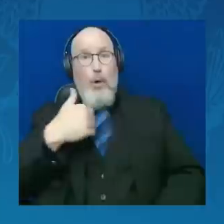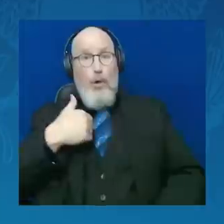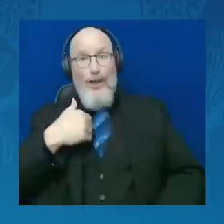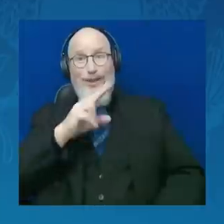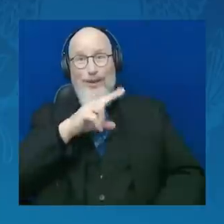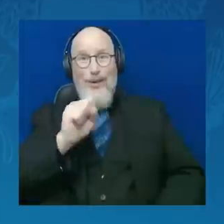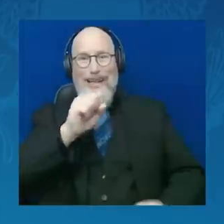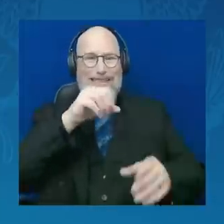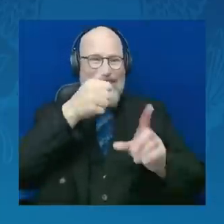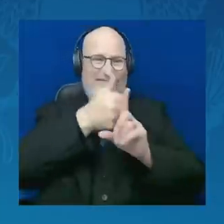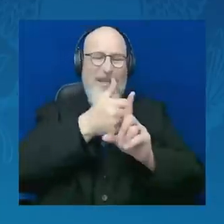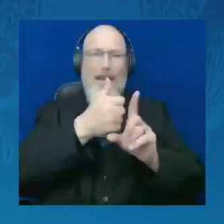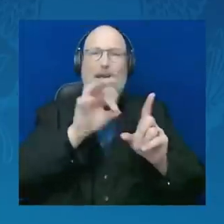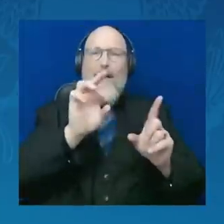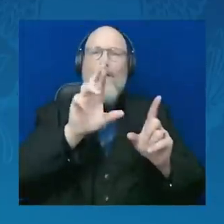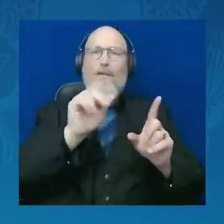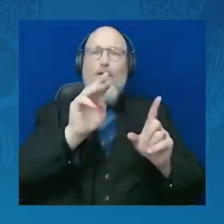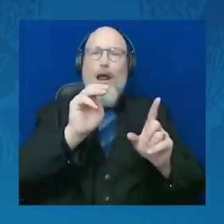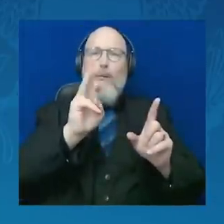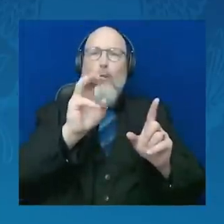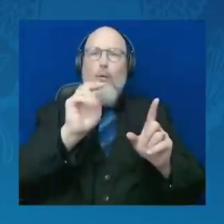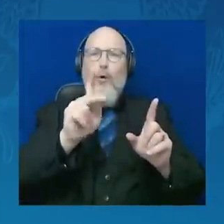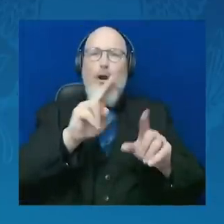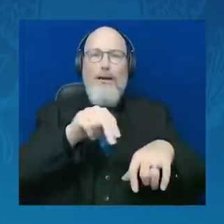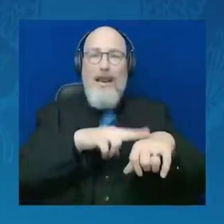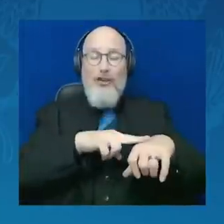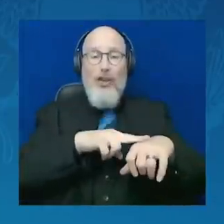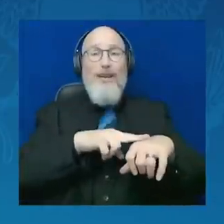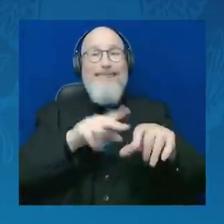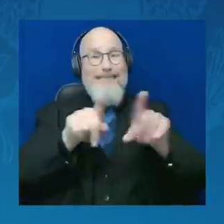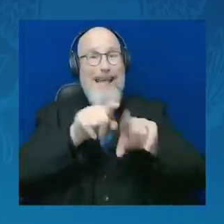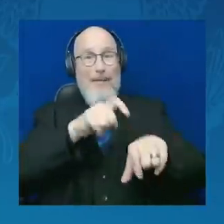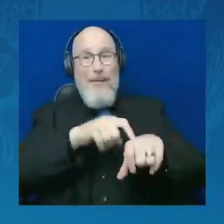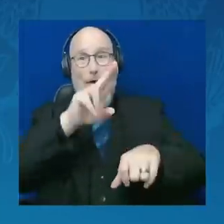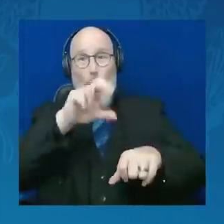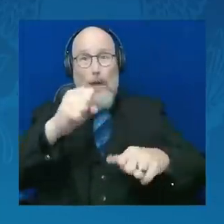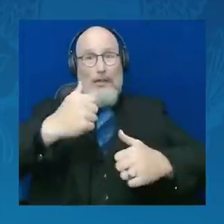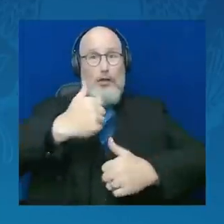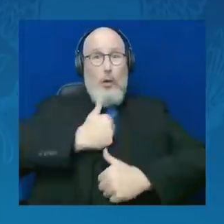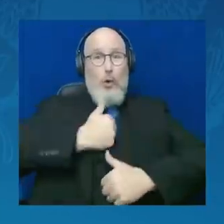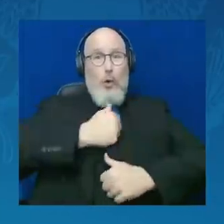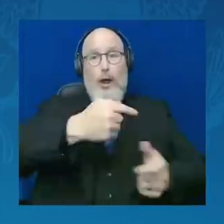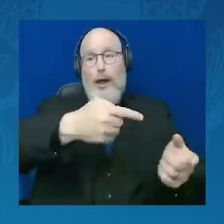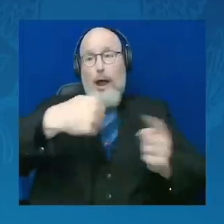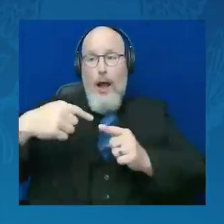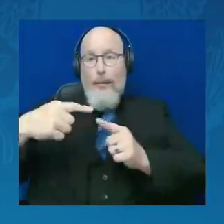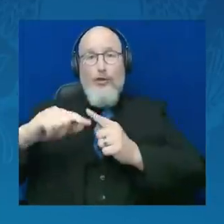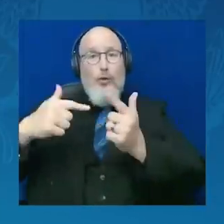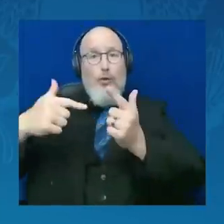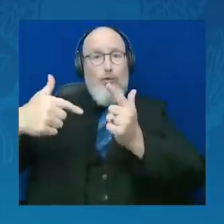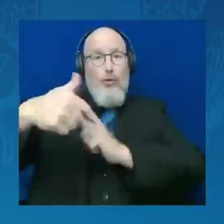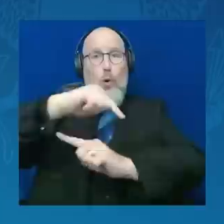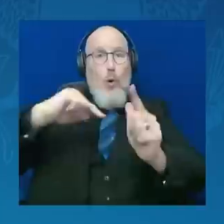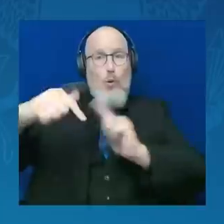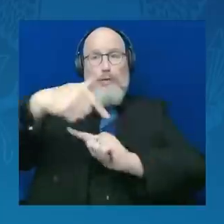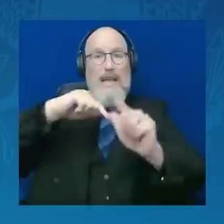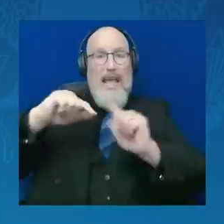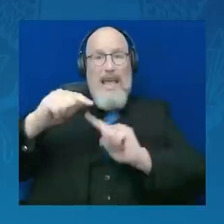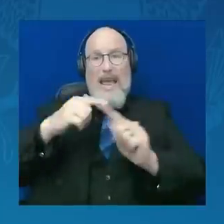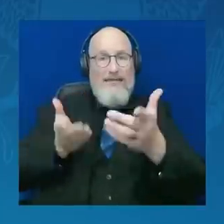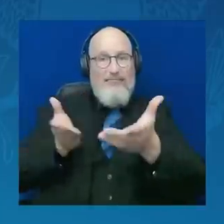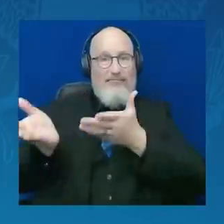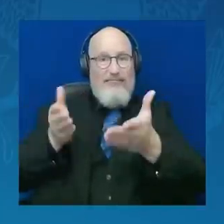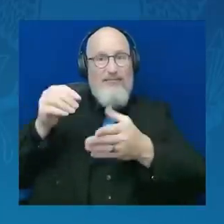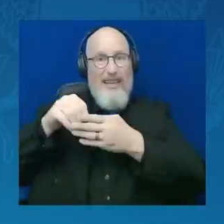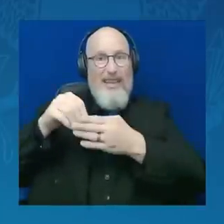the U.S. soldiers came here and started their rotational presence in Poland. It is a rotational, but also